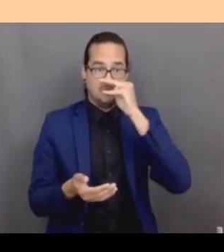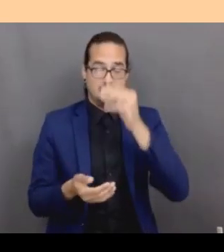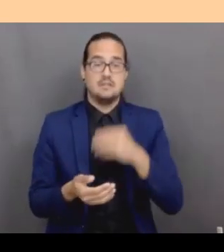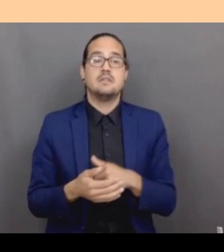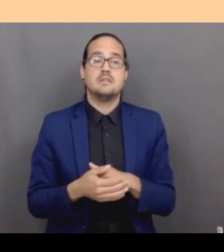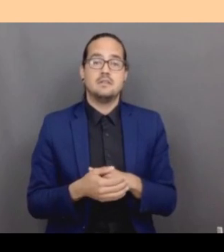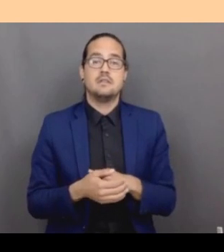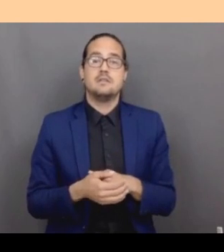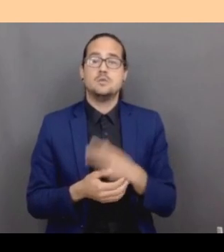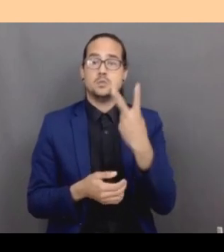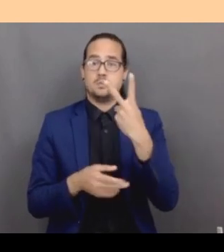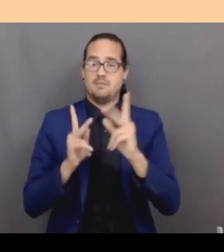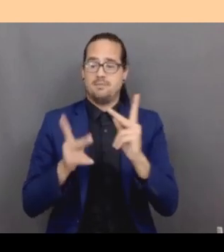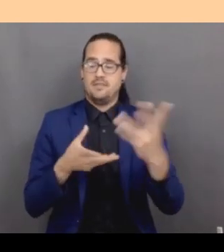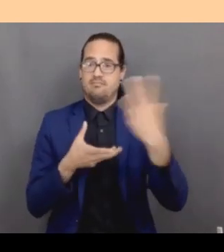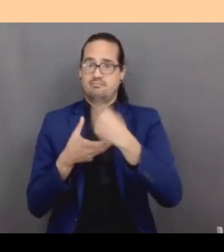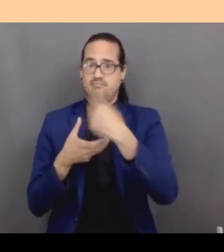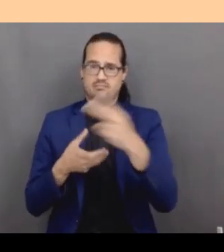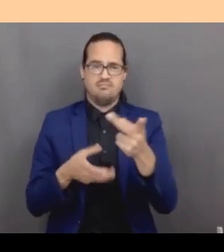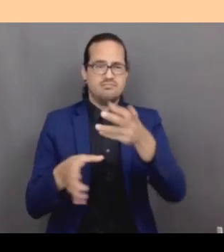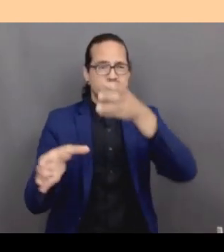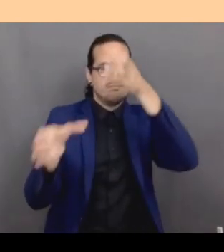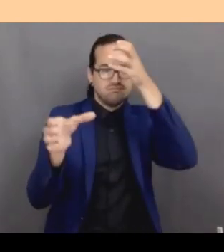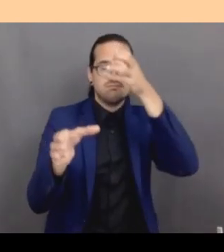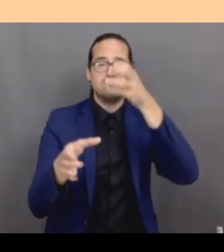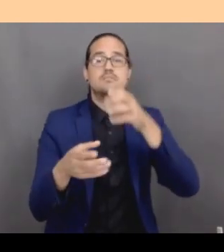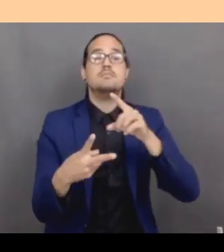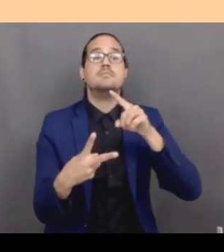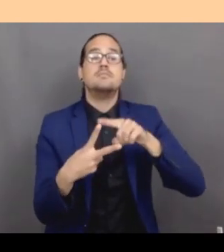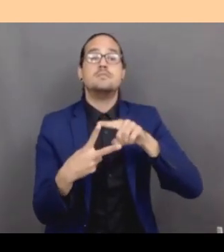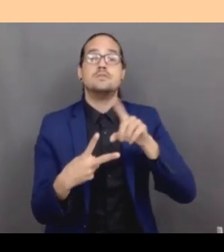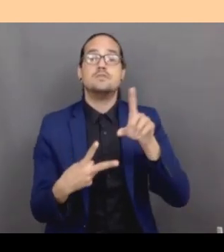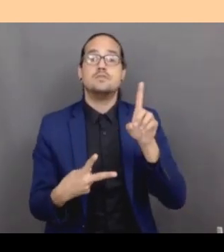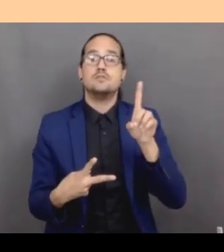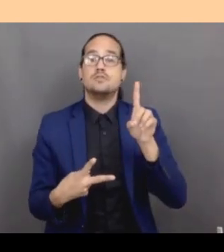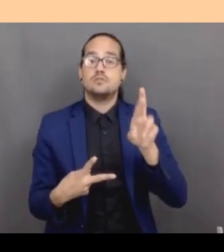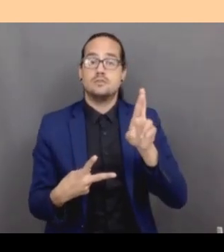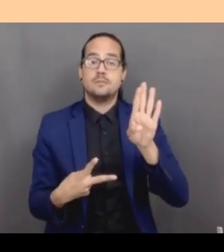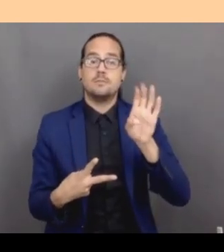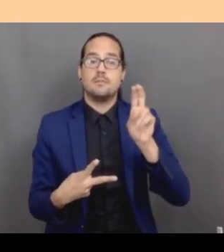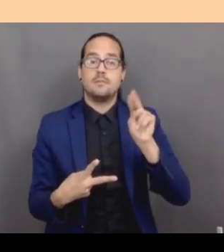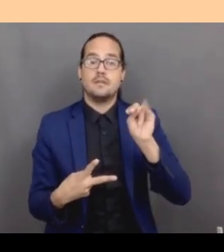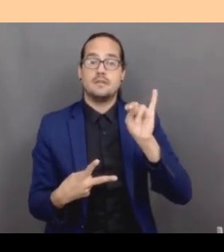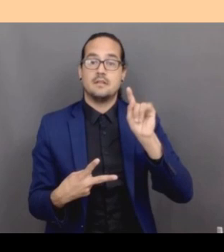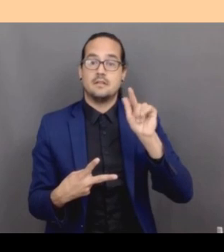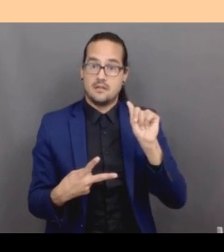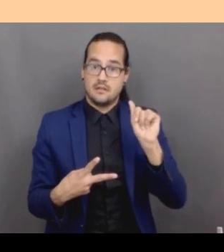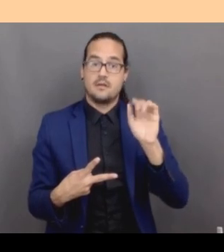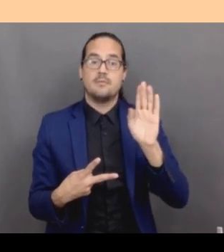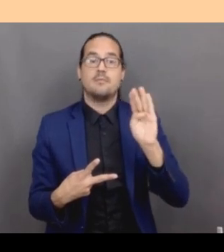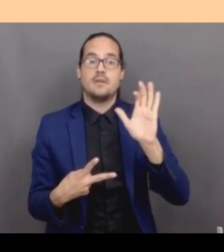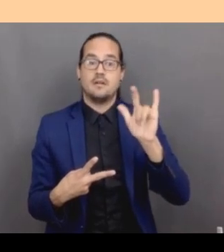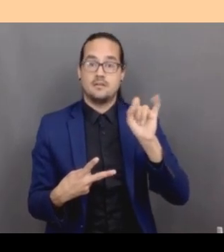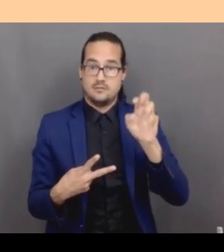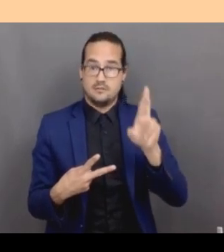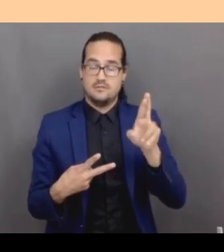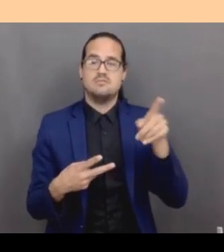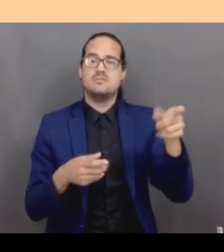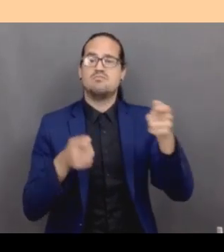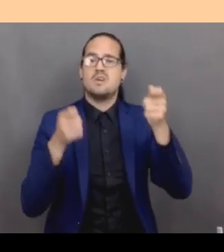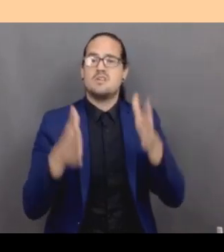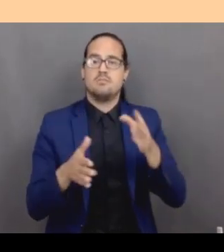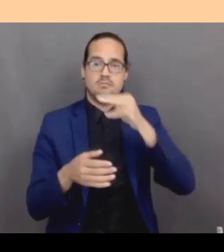Benita McLarin, who is the Director of Marin County's Health and Human Services Department. Welcome, Benita. Thank